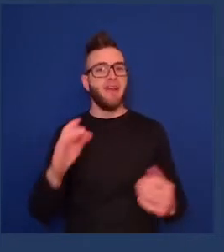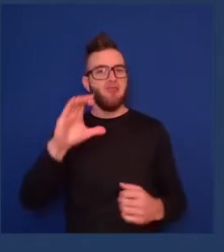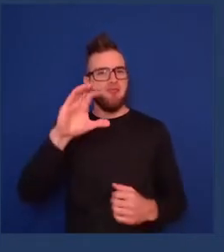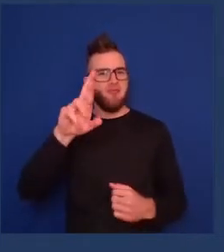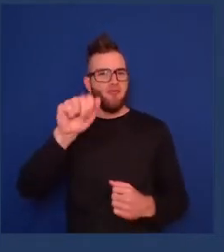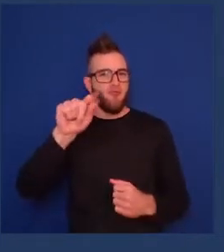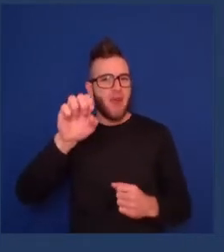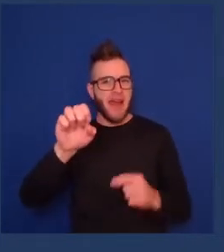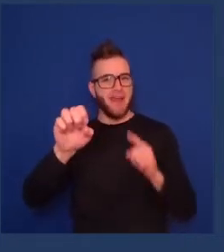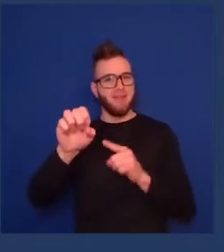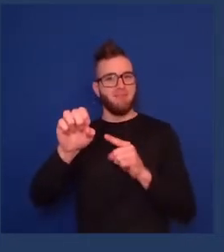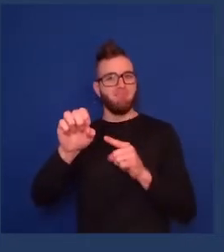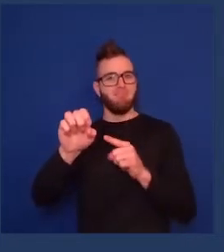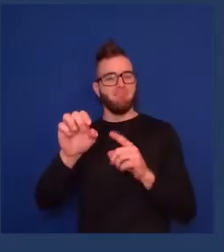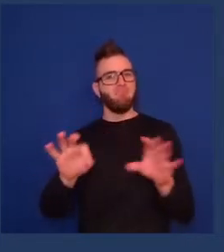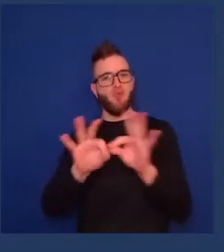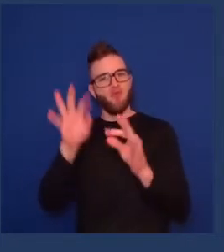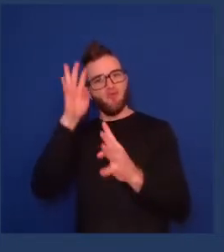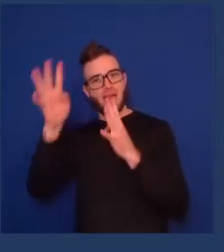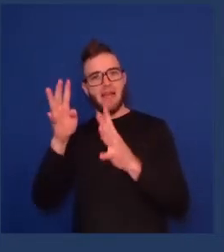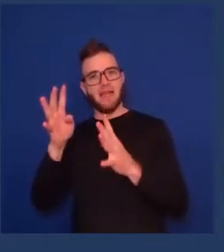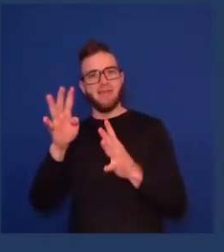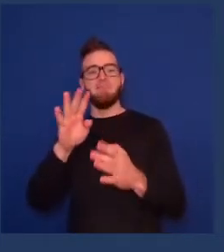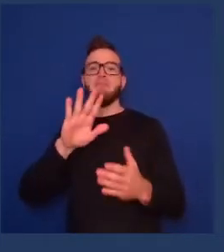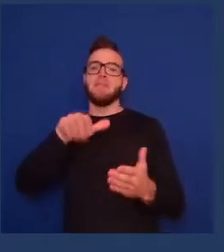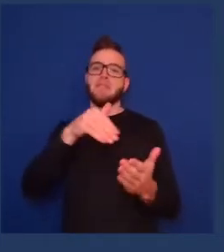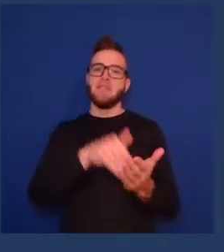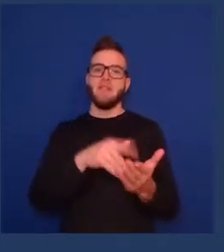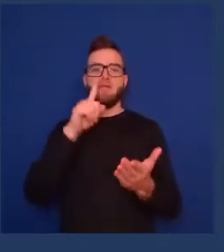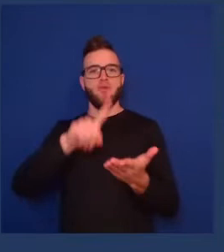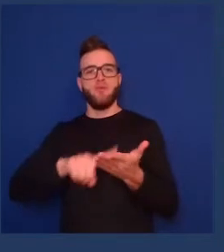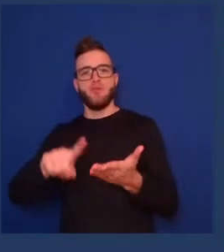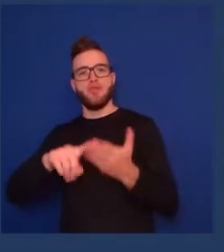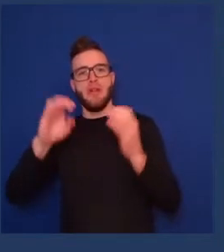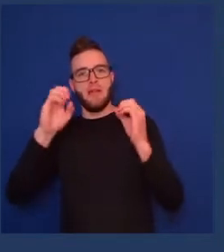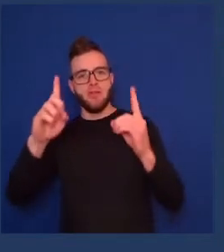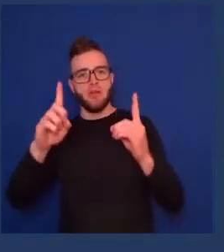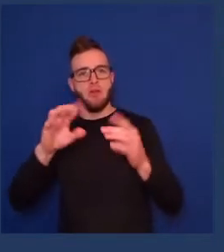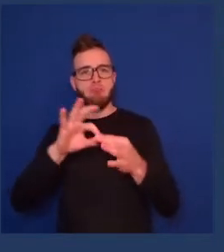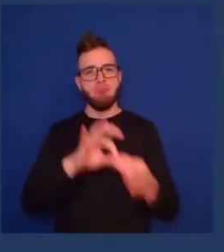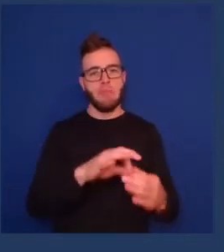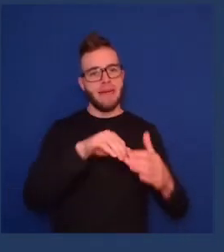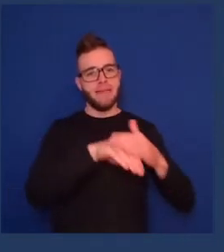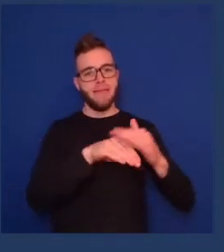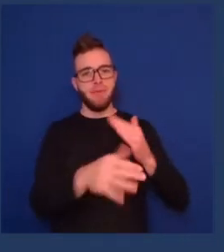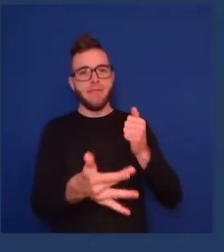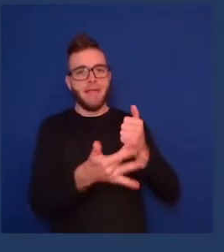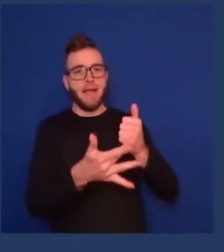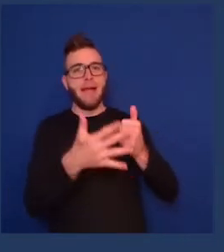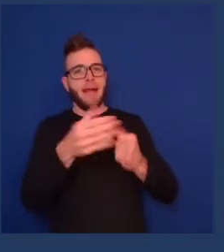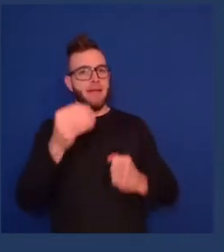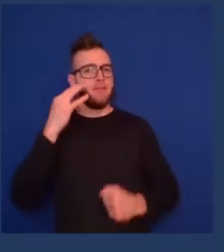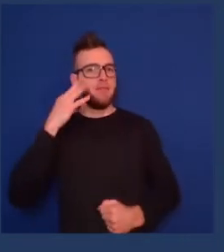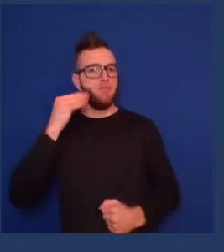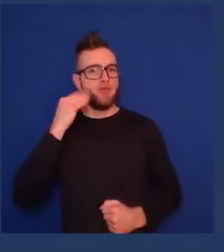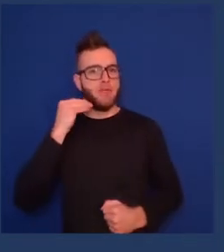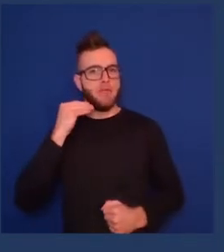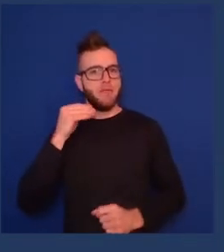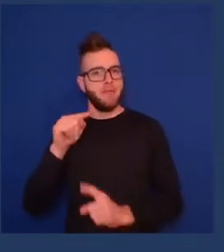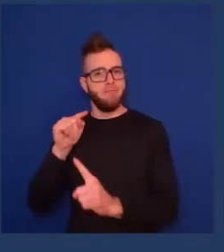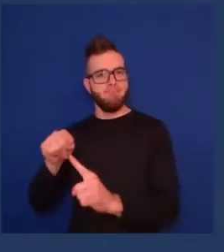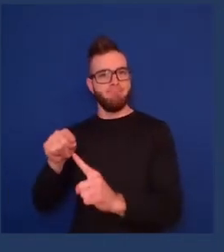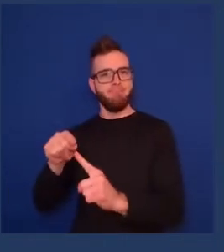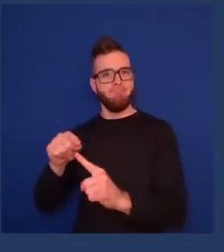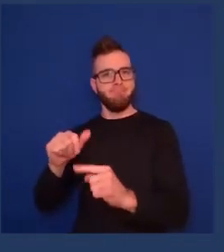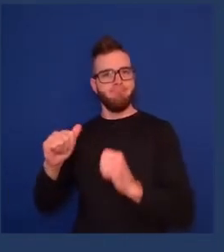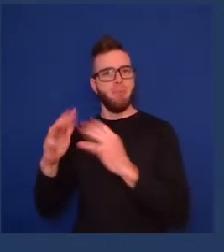level. And we're establishing. Talk about creativity. Create the Center for Research and Education on Accessible